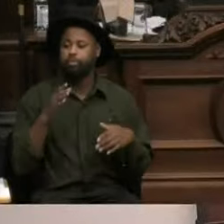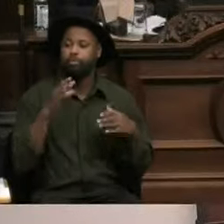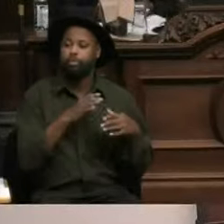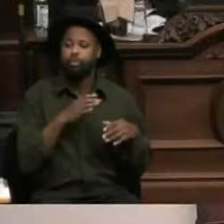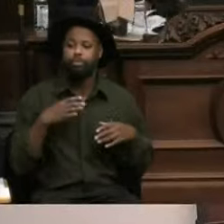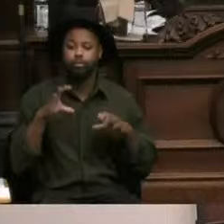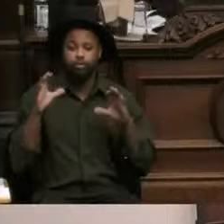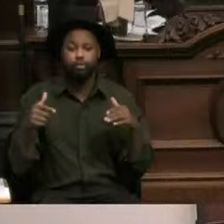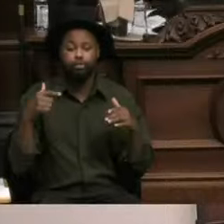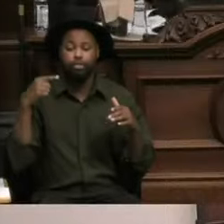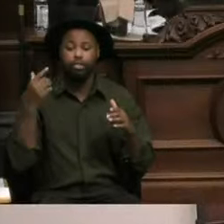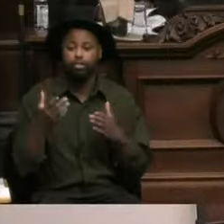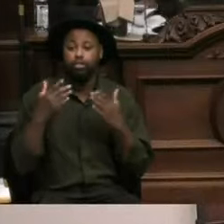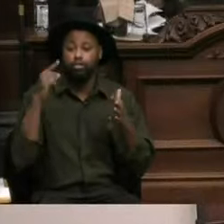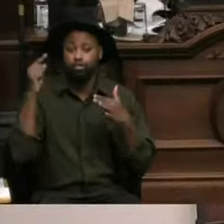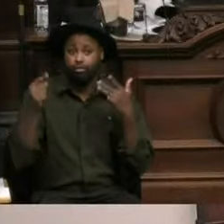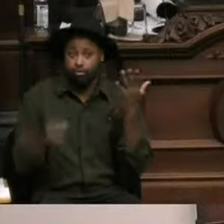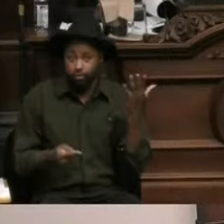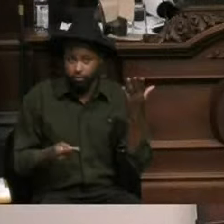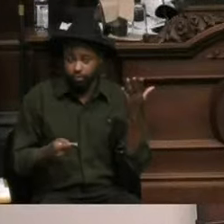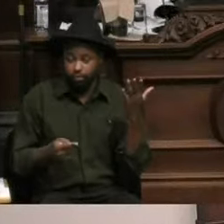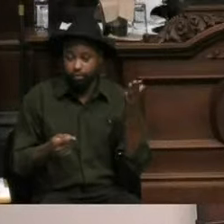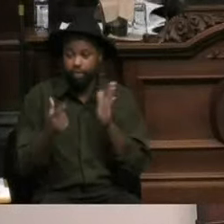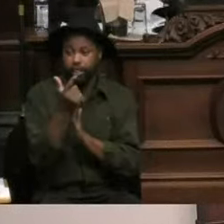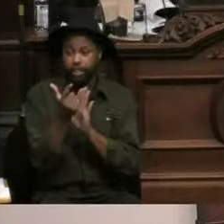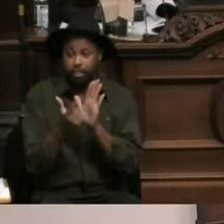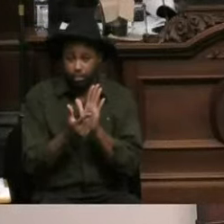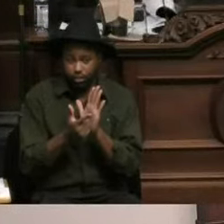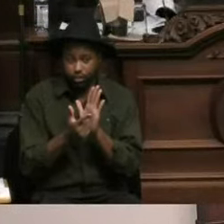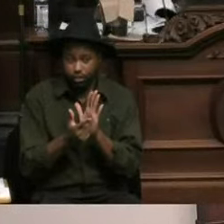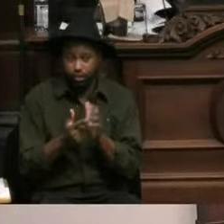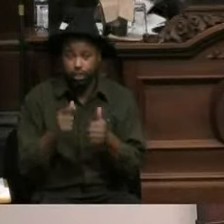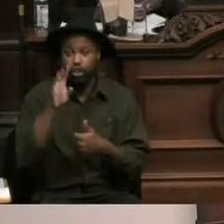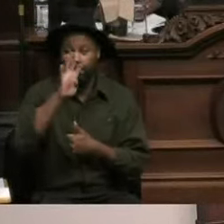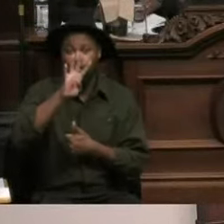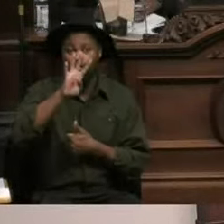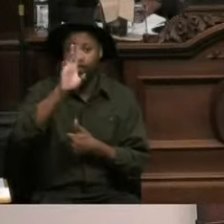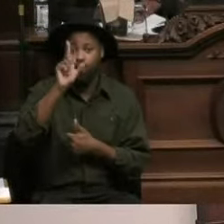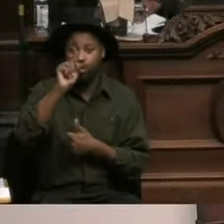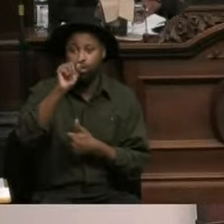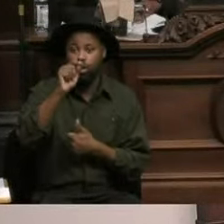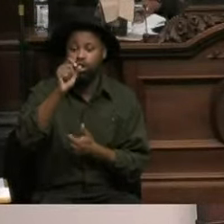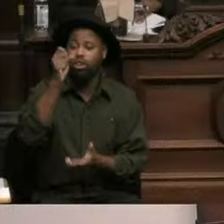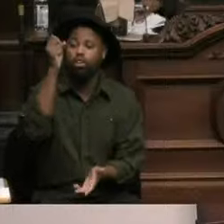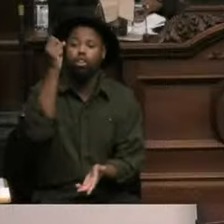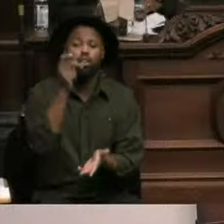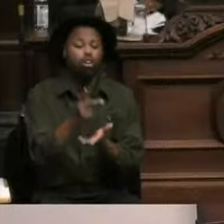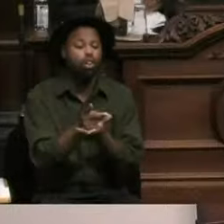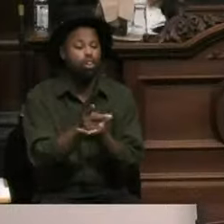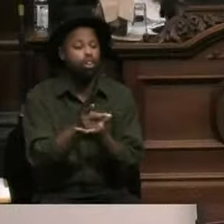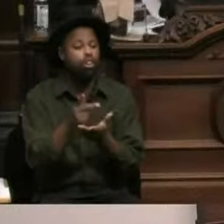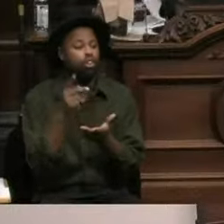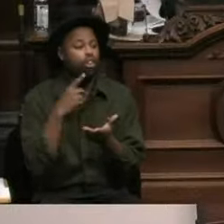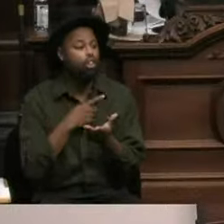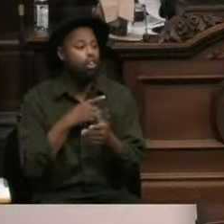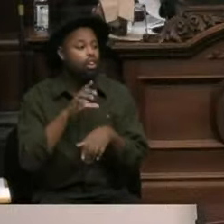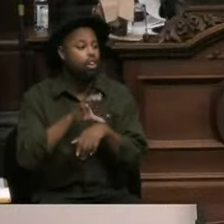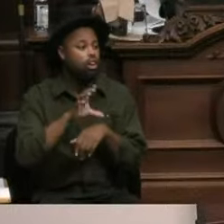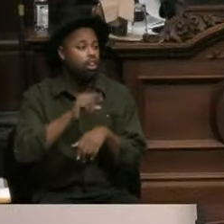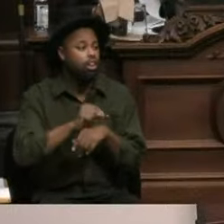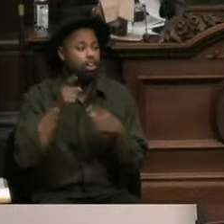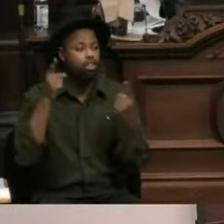recommends adoption for the following entitled legislation. Introductory number 420, authorizing a consulting agreement regarding workforce